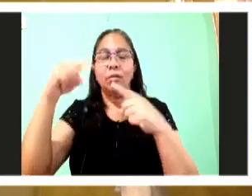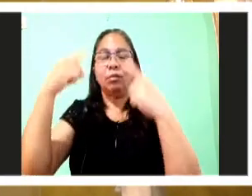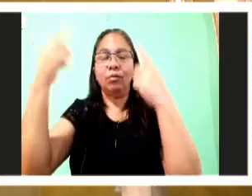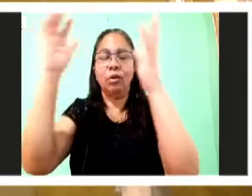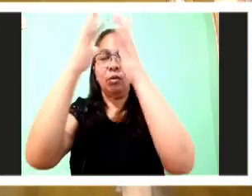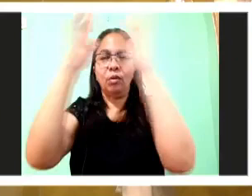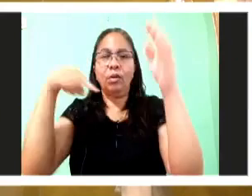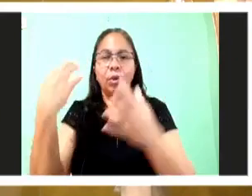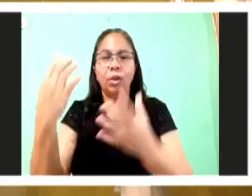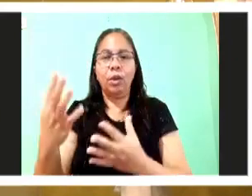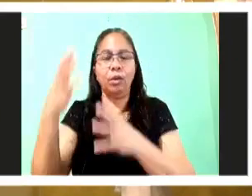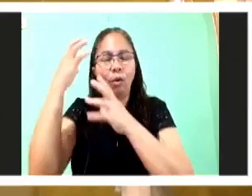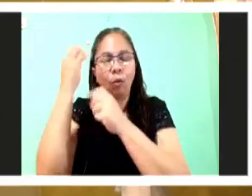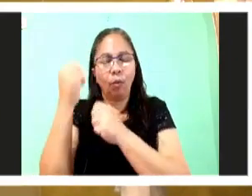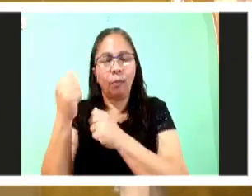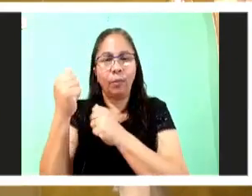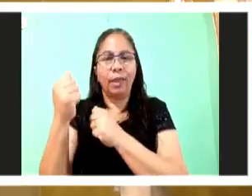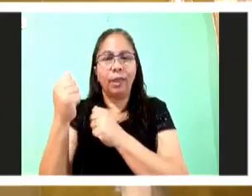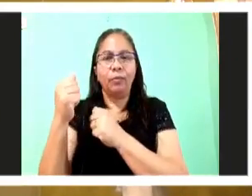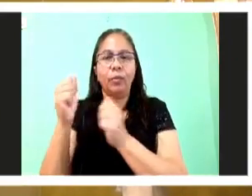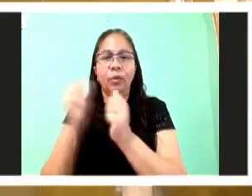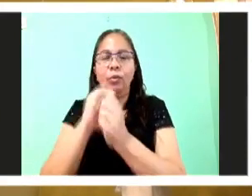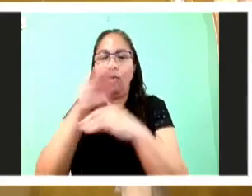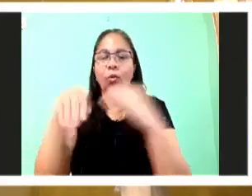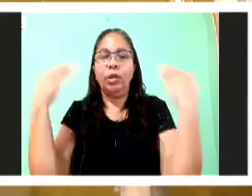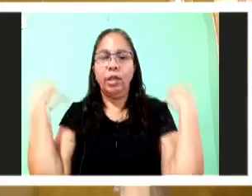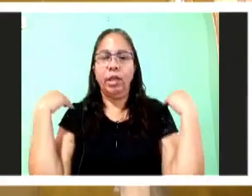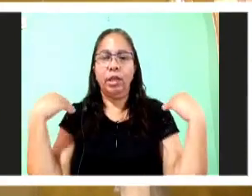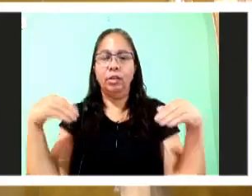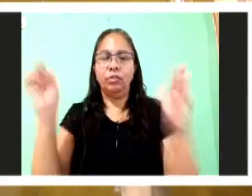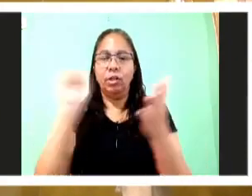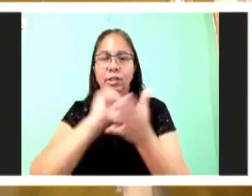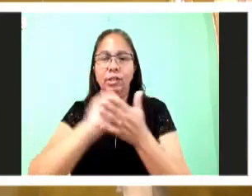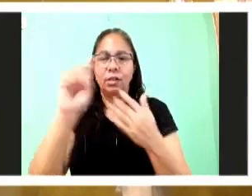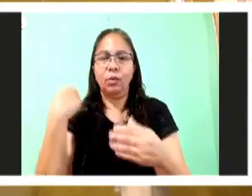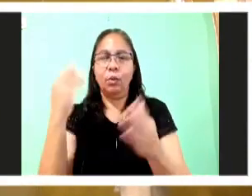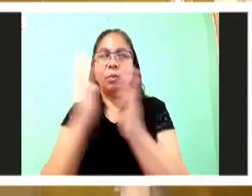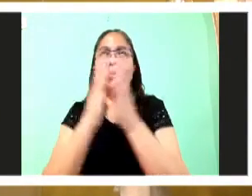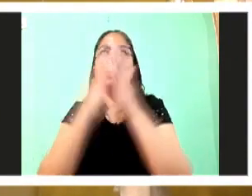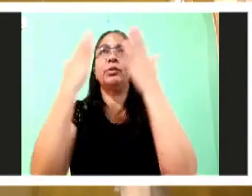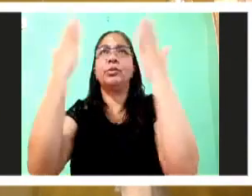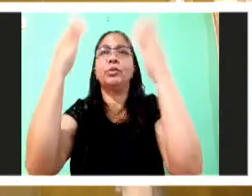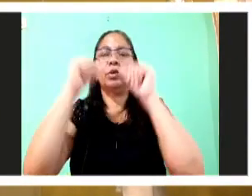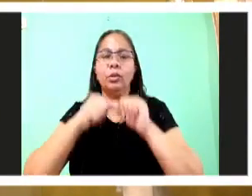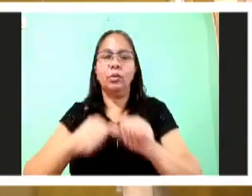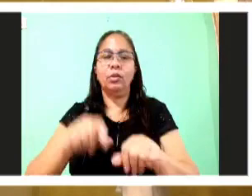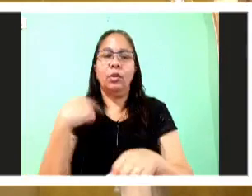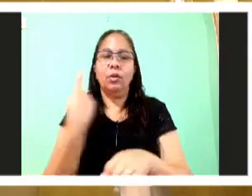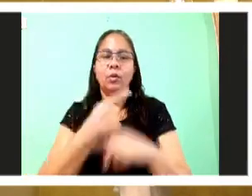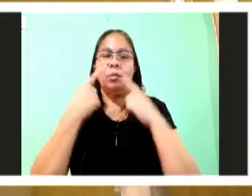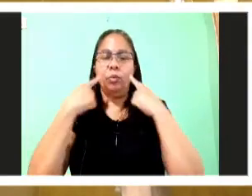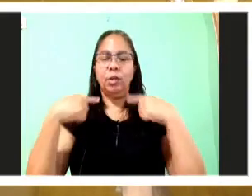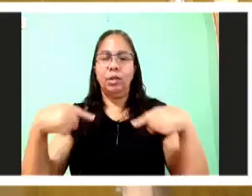unwavering hope. And so with all the angels and the saints we praise you, as without end we acclaim.